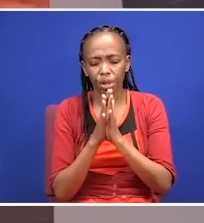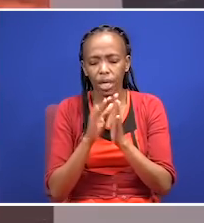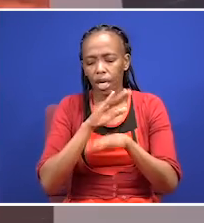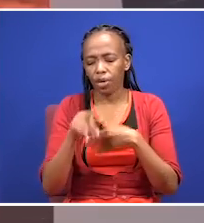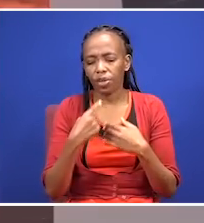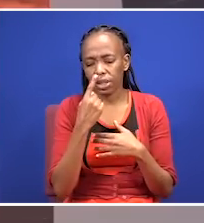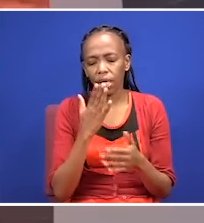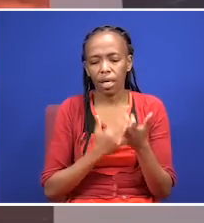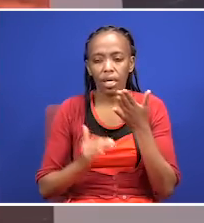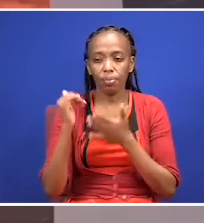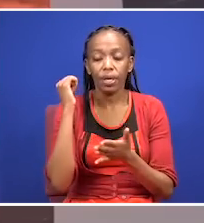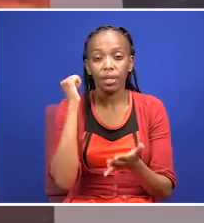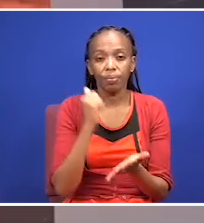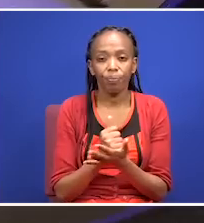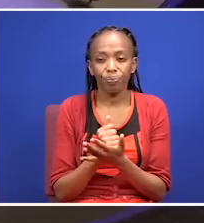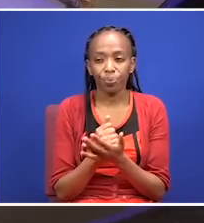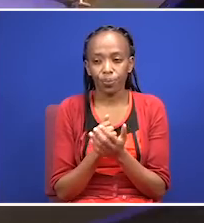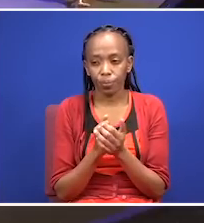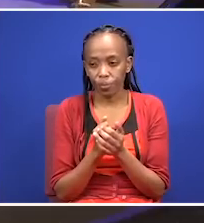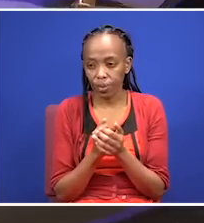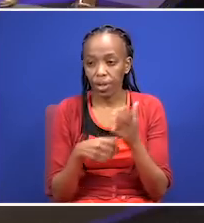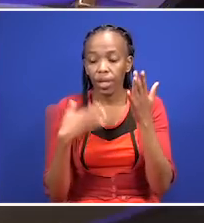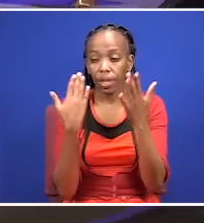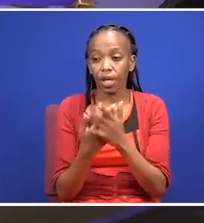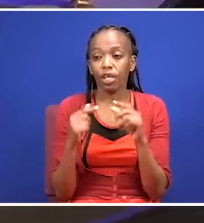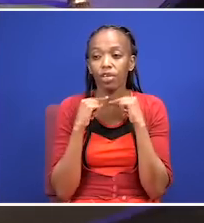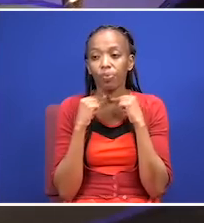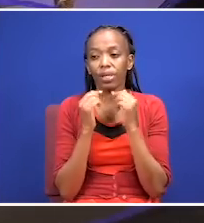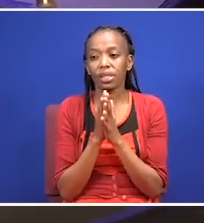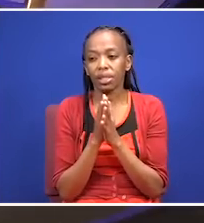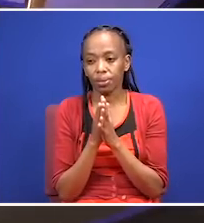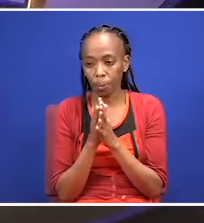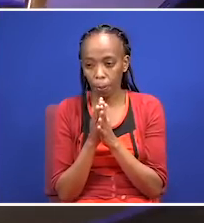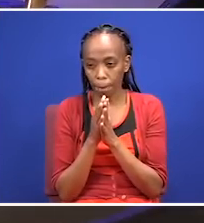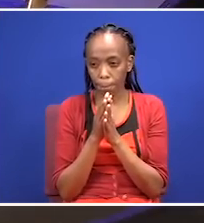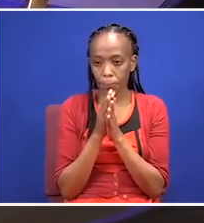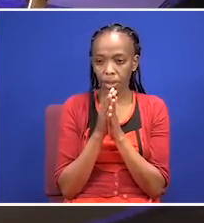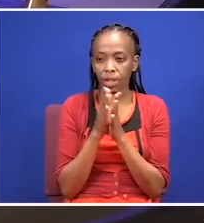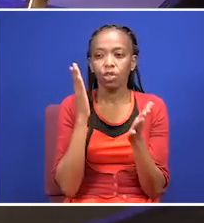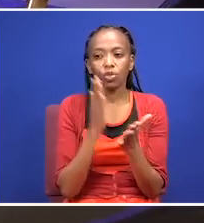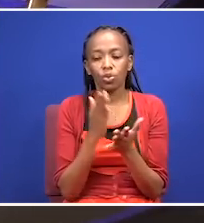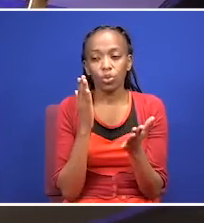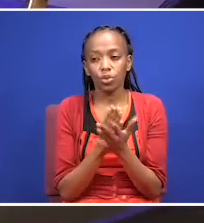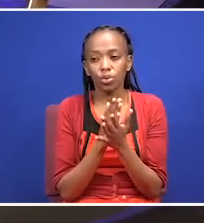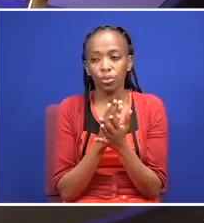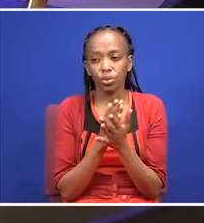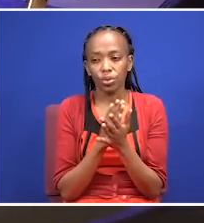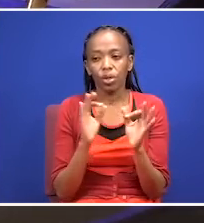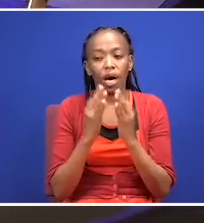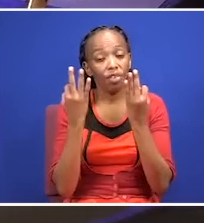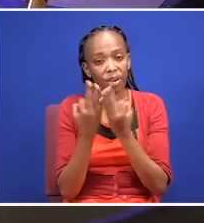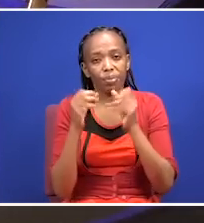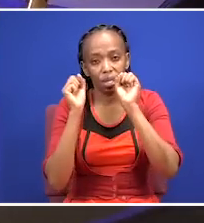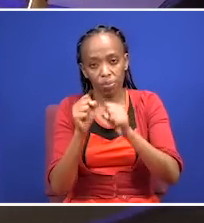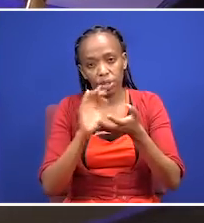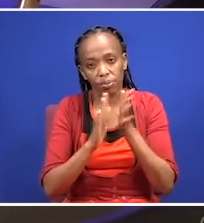everybody said amen thank you reverend elias thank you indeed a family